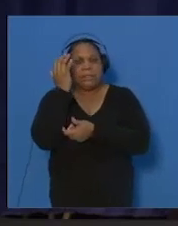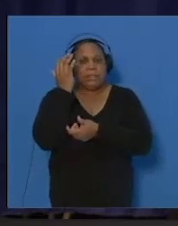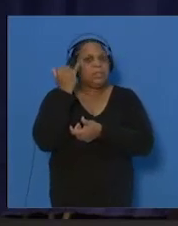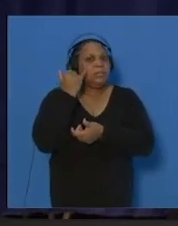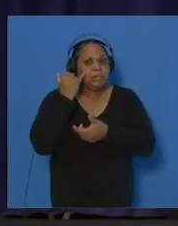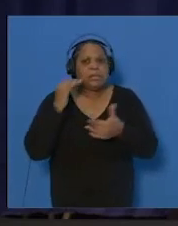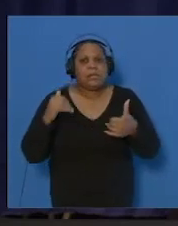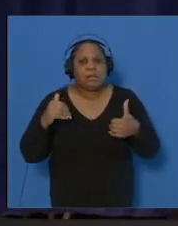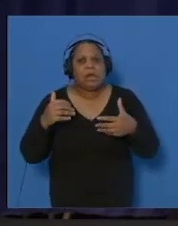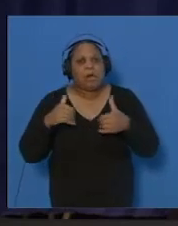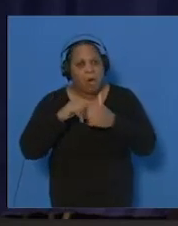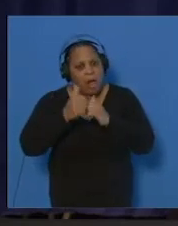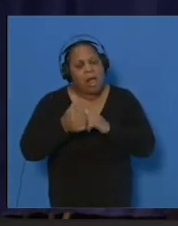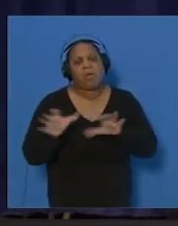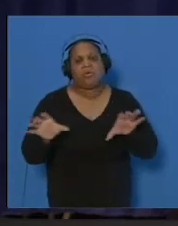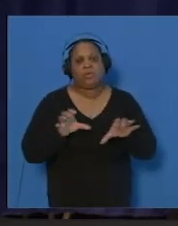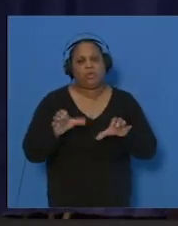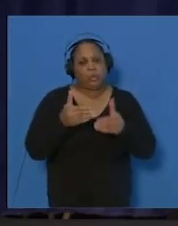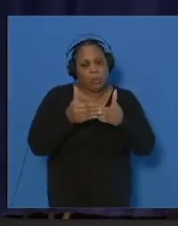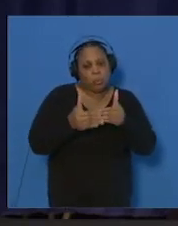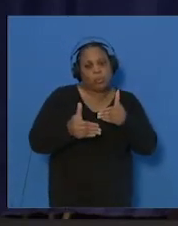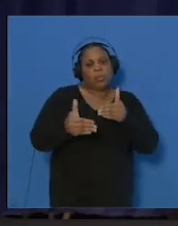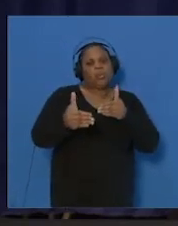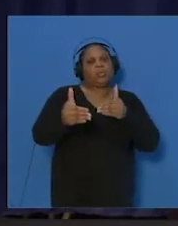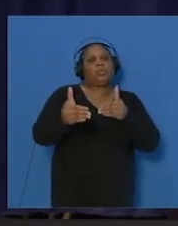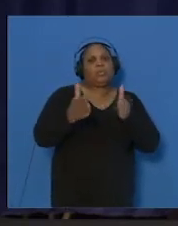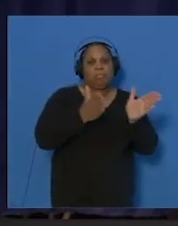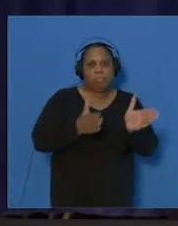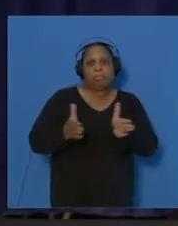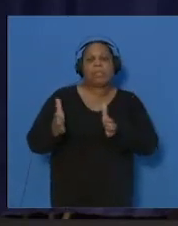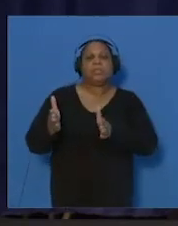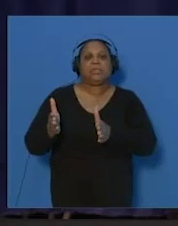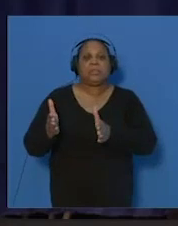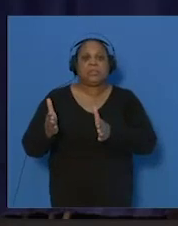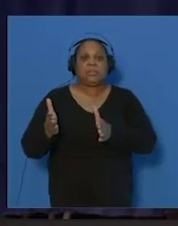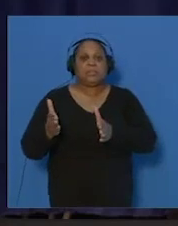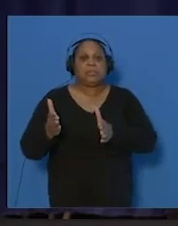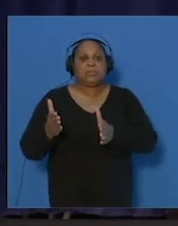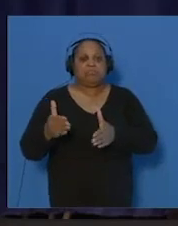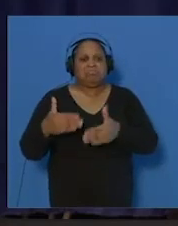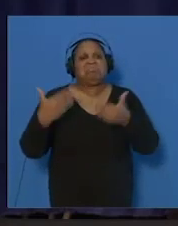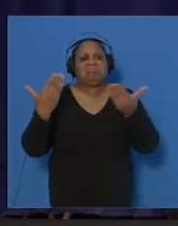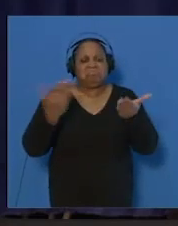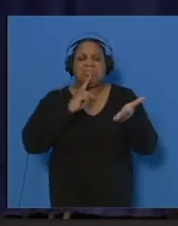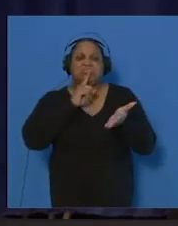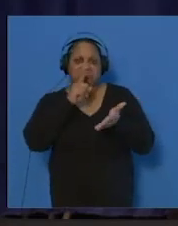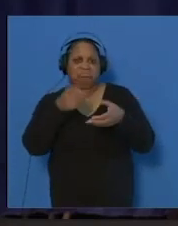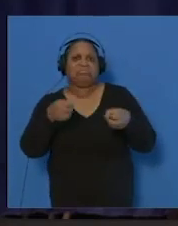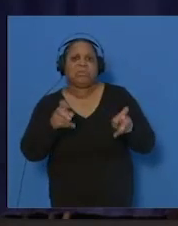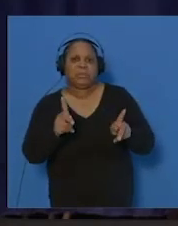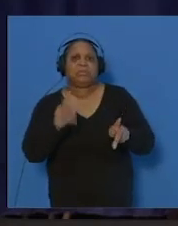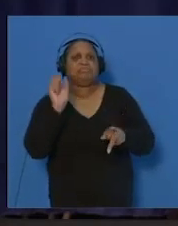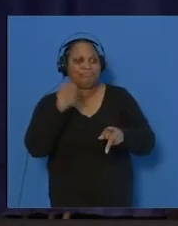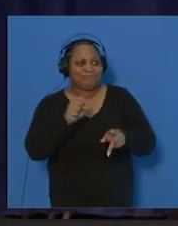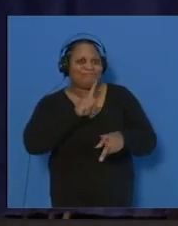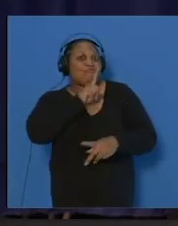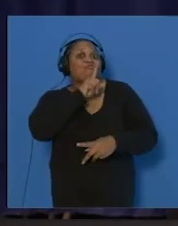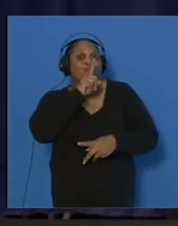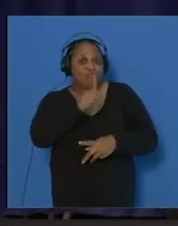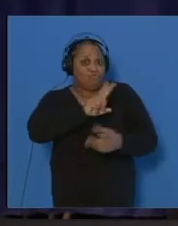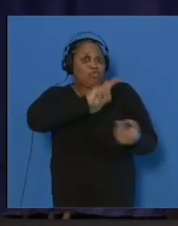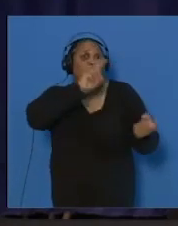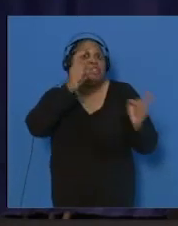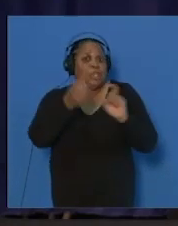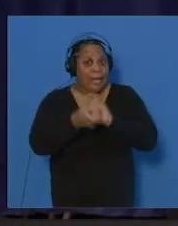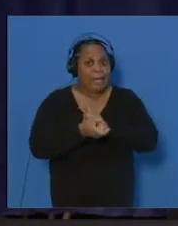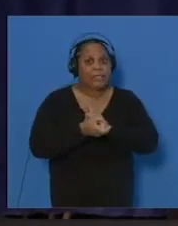do things and the way that you're going to do things going forward. It presents a real opportunity for real change. I